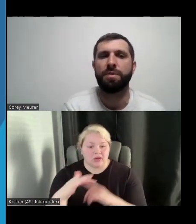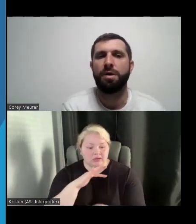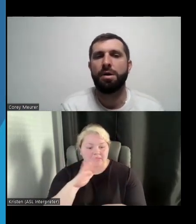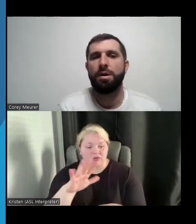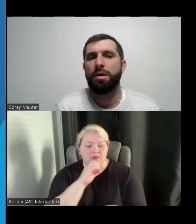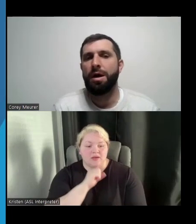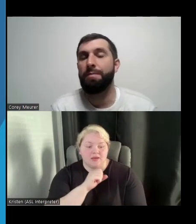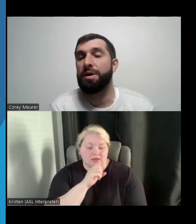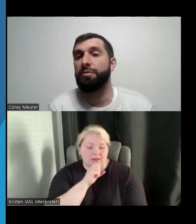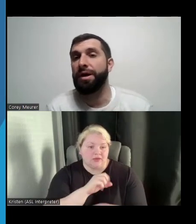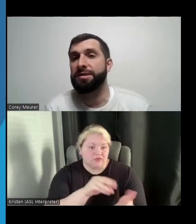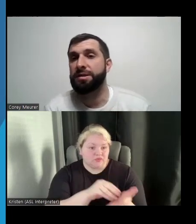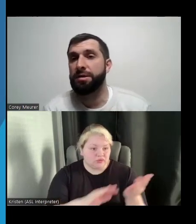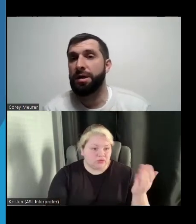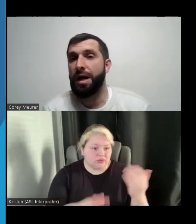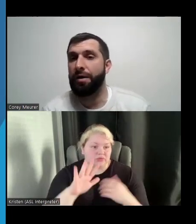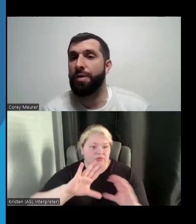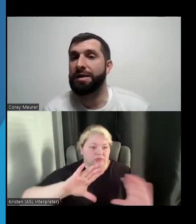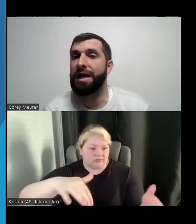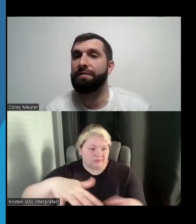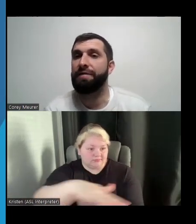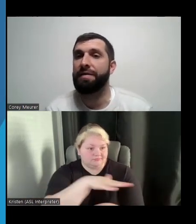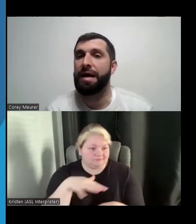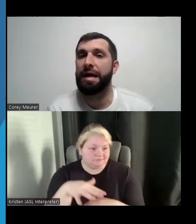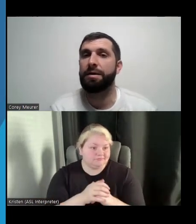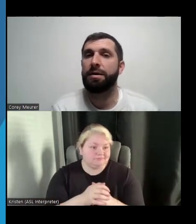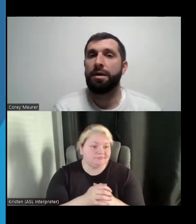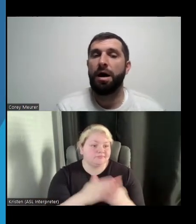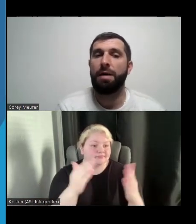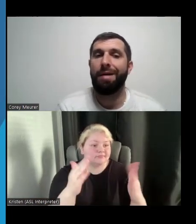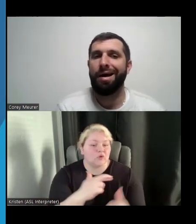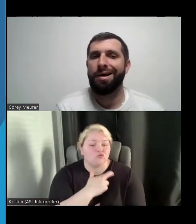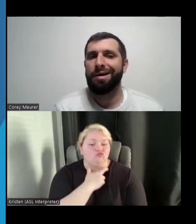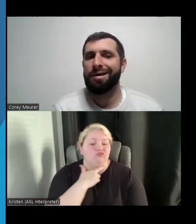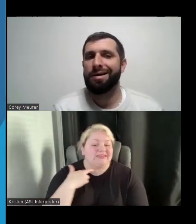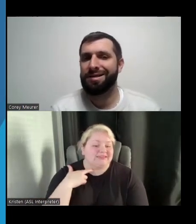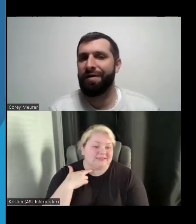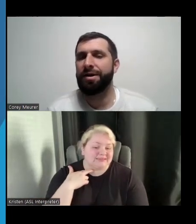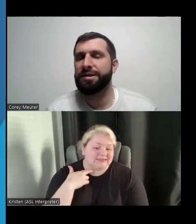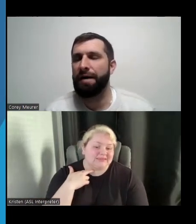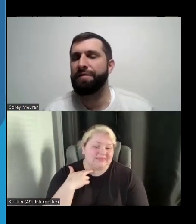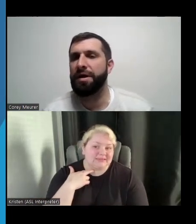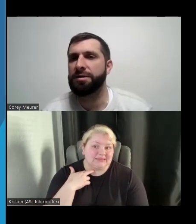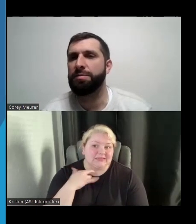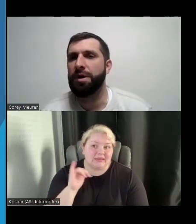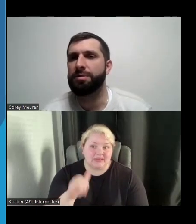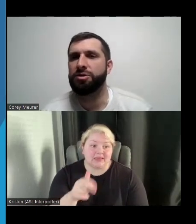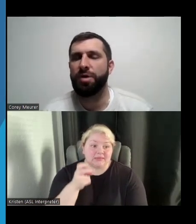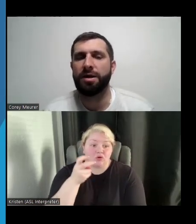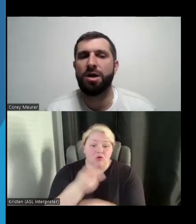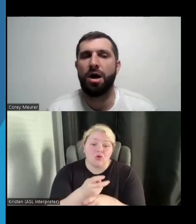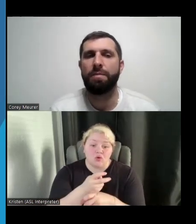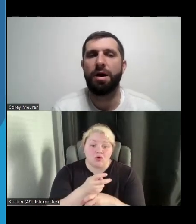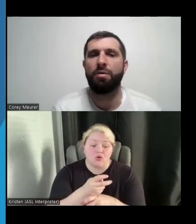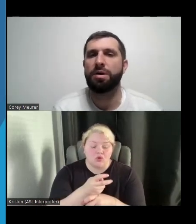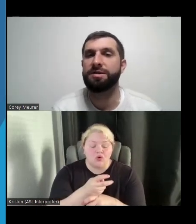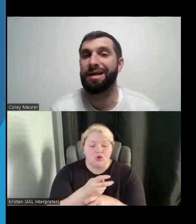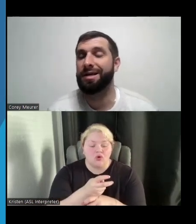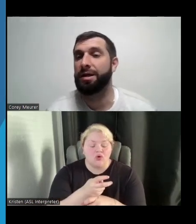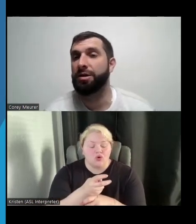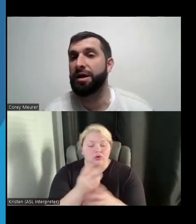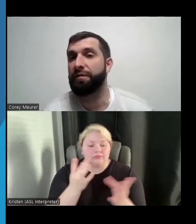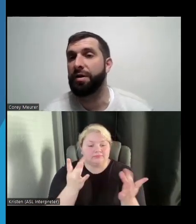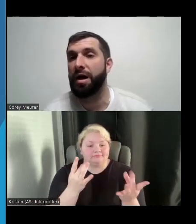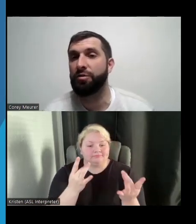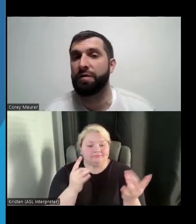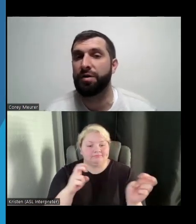population. Imminent risk, how to identify that. It's a very tough thing to be able to train and talk about, because that's